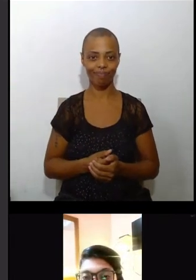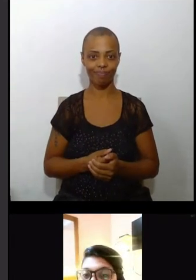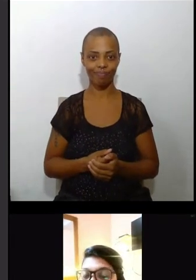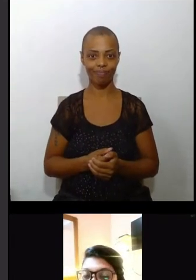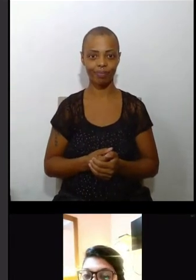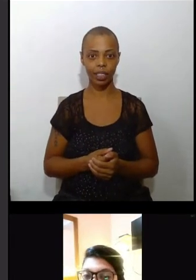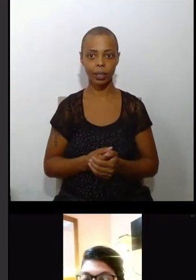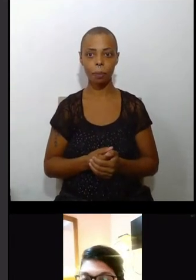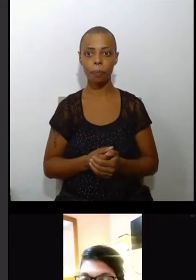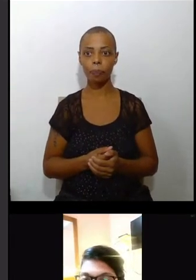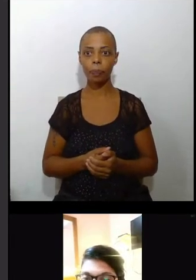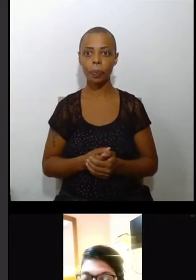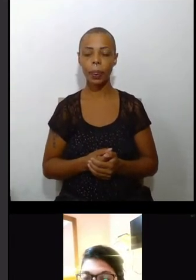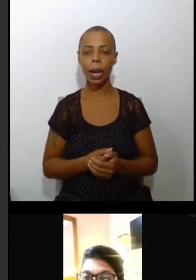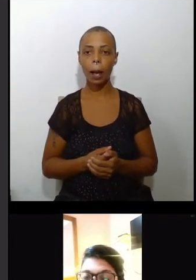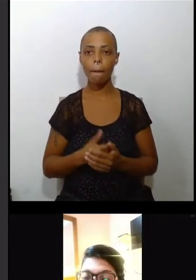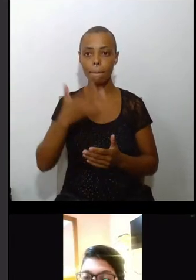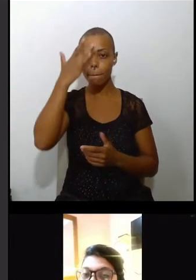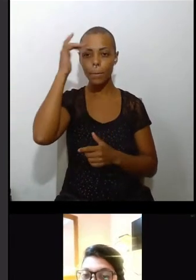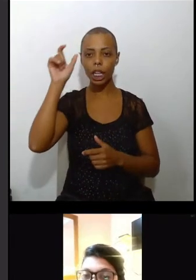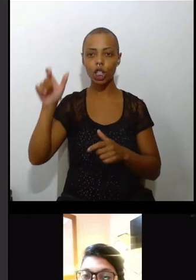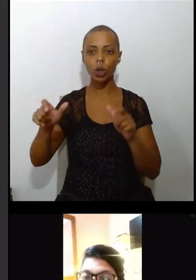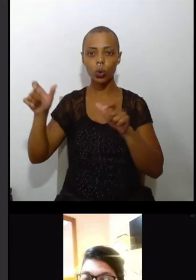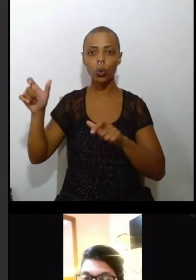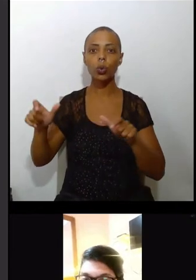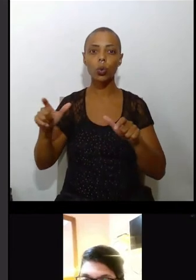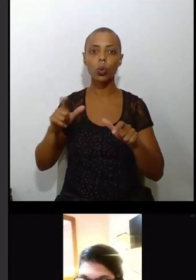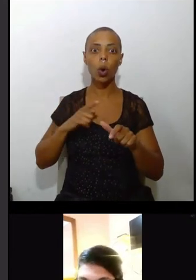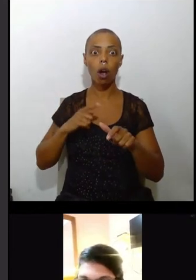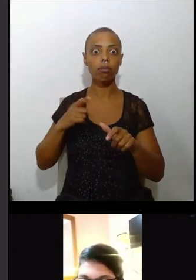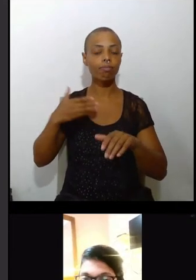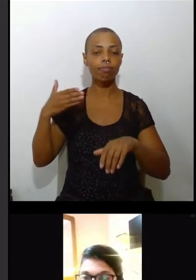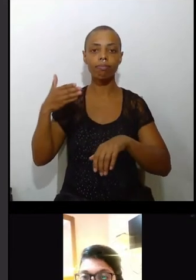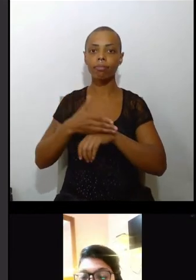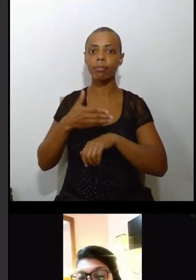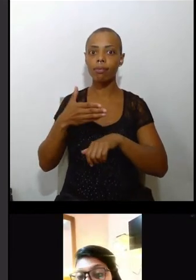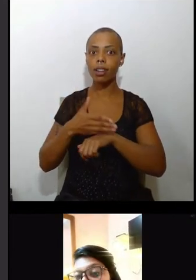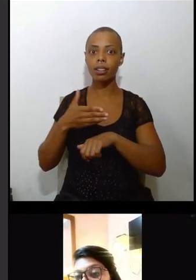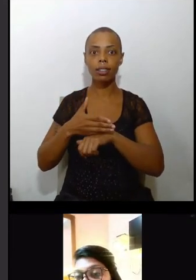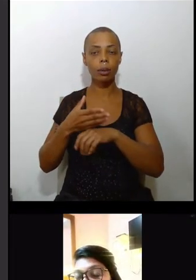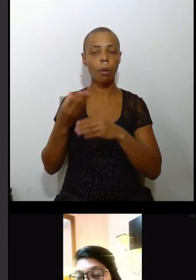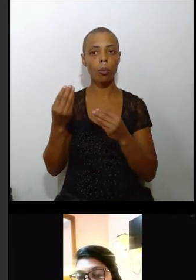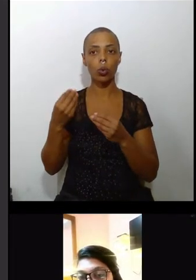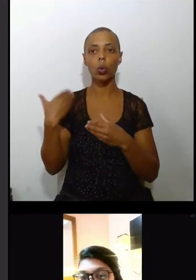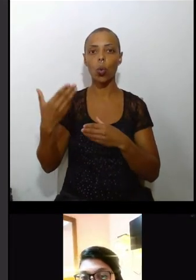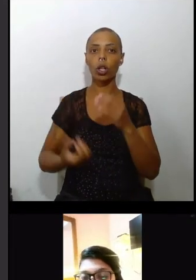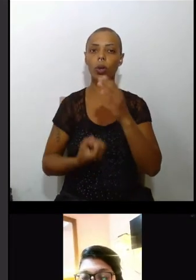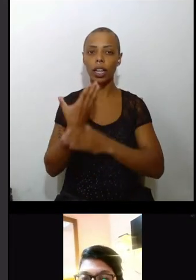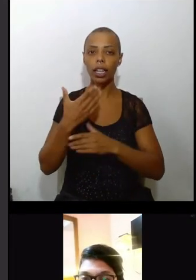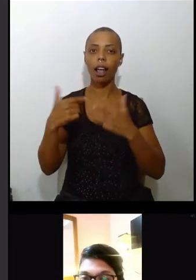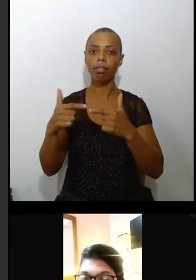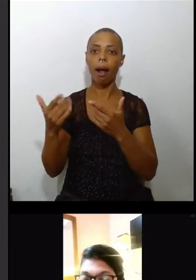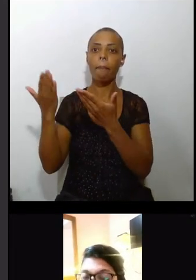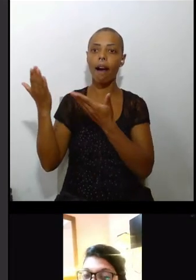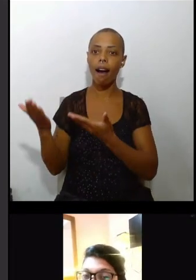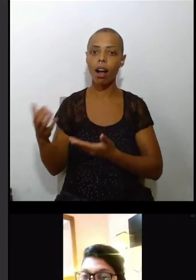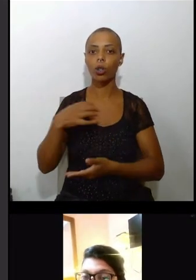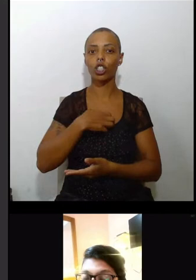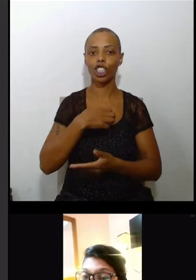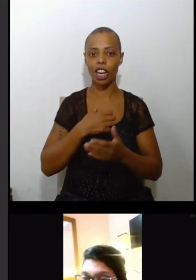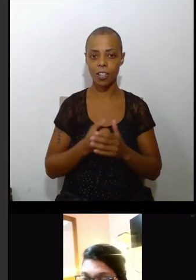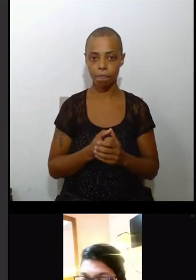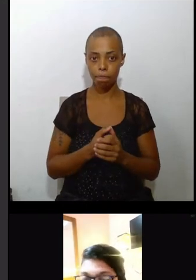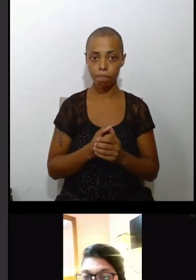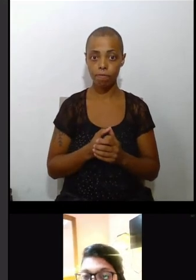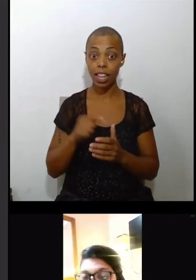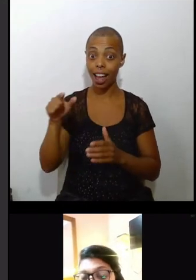they are help us with colors and we all put it together as a form so this was the first time we painted something